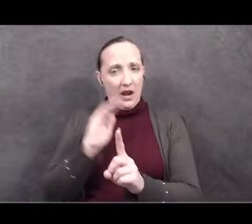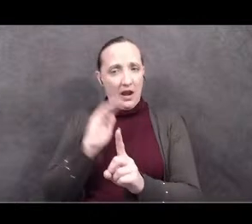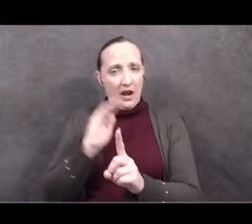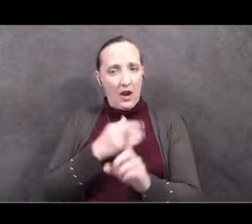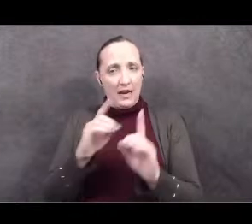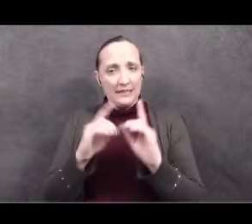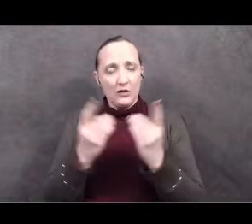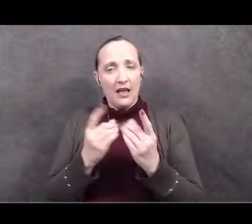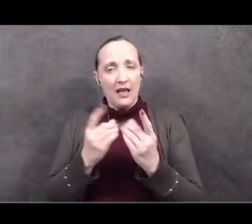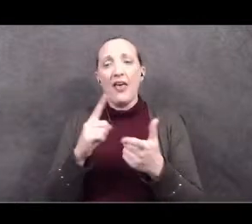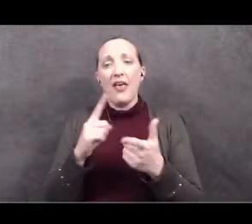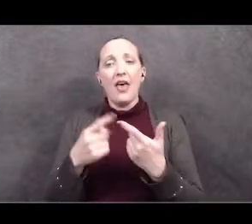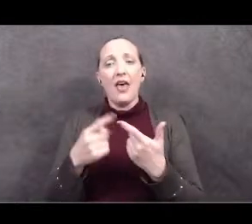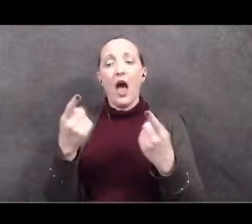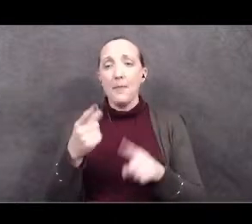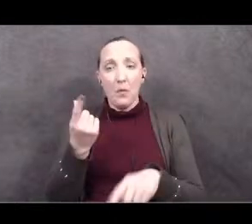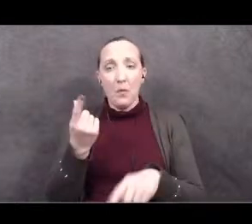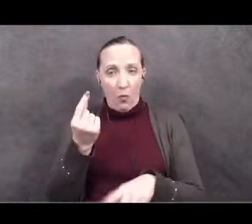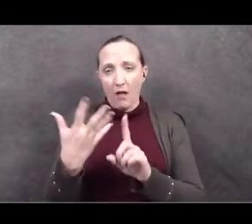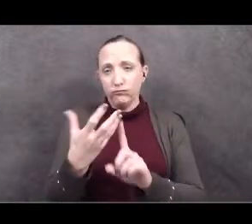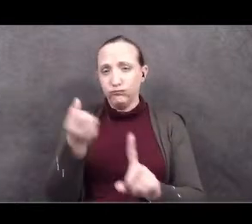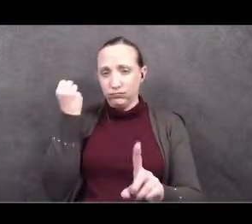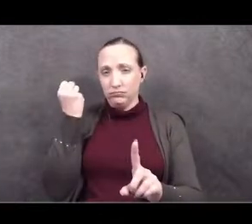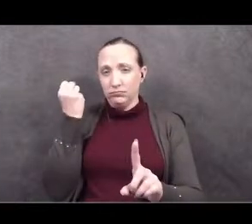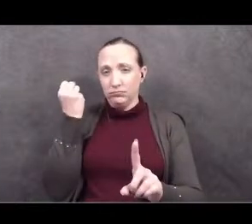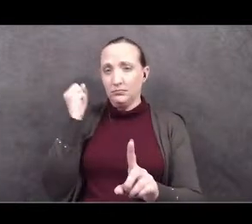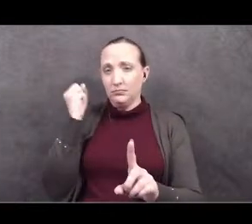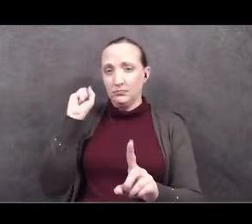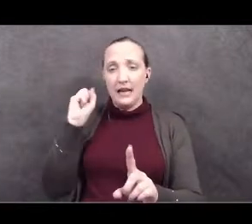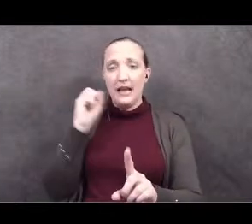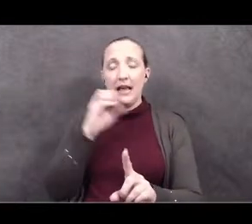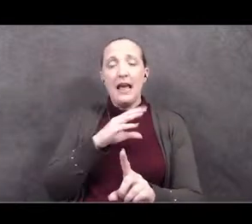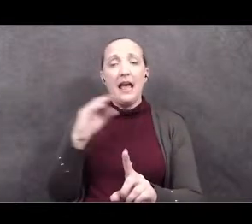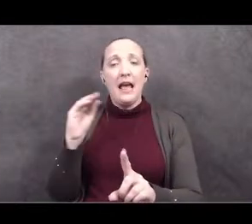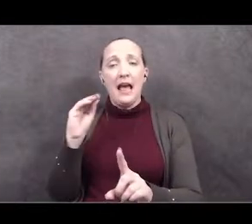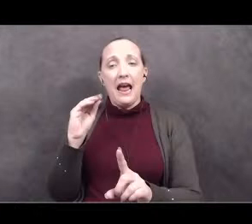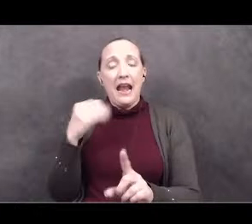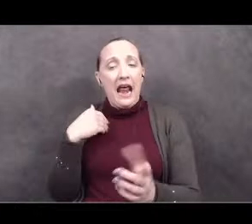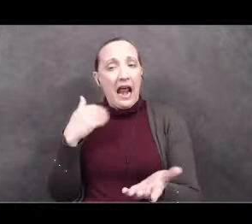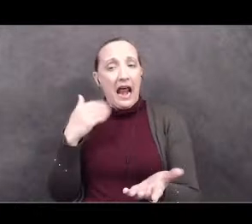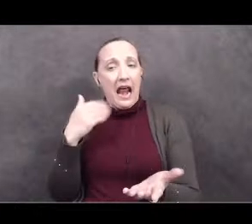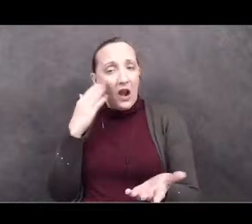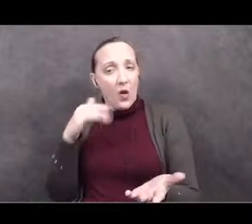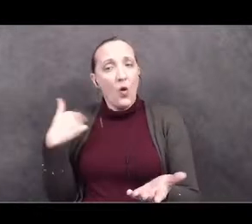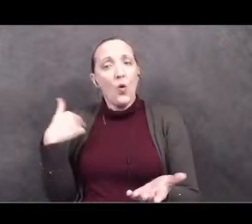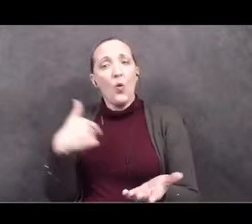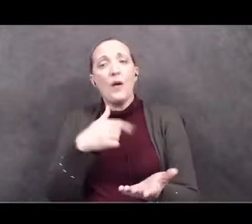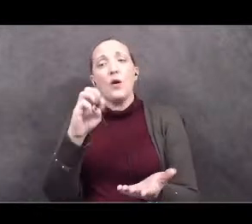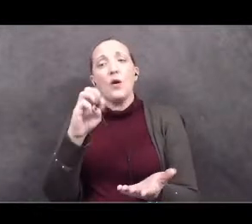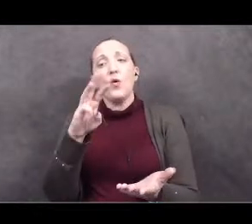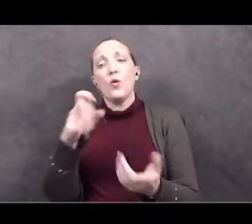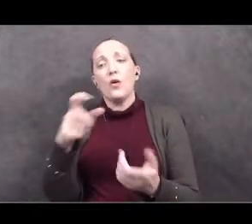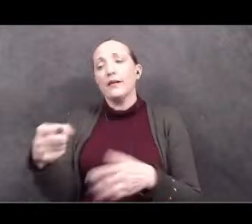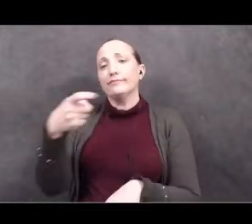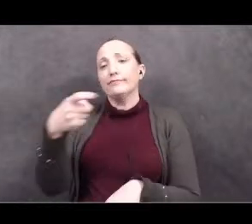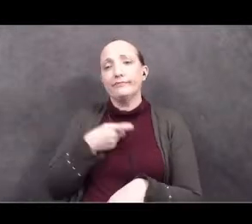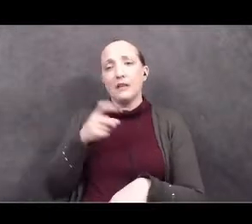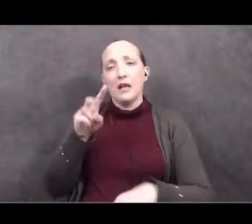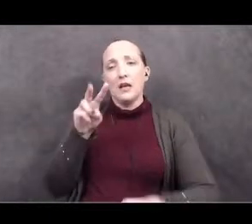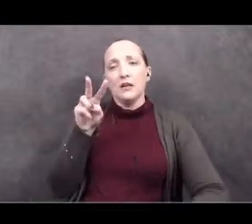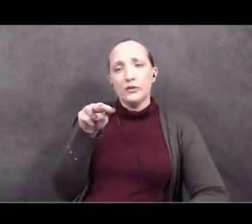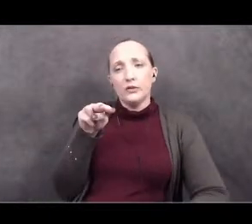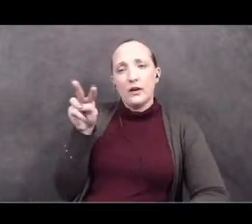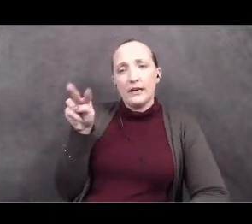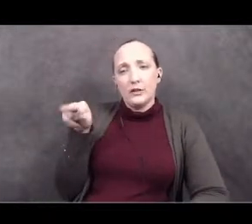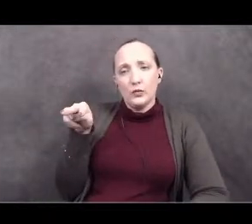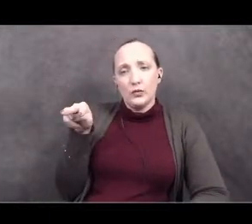from cjsd and in return it's laughable but we were allocated 22 vaccines you